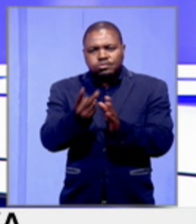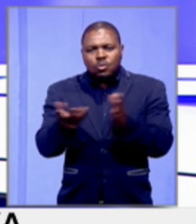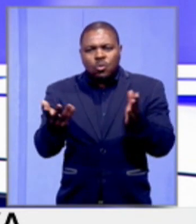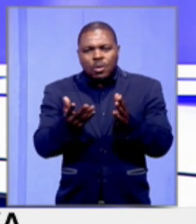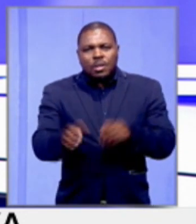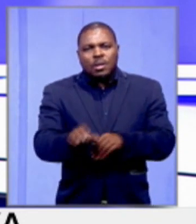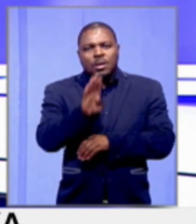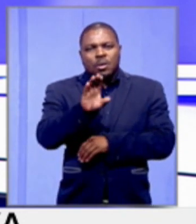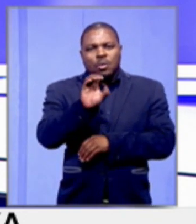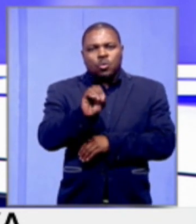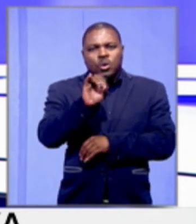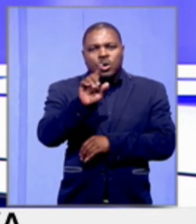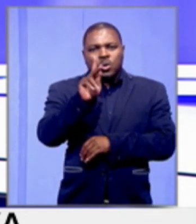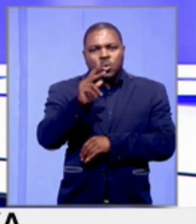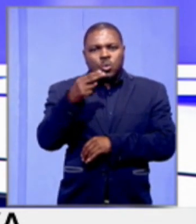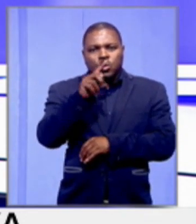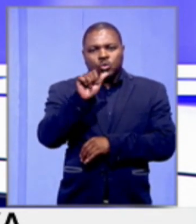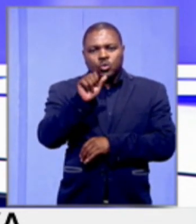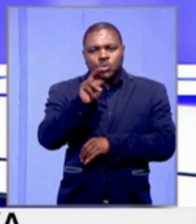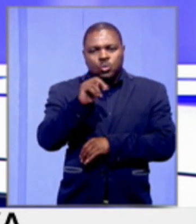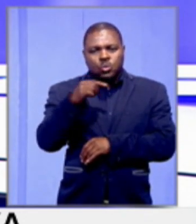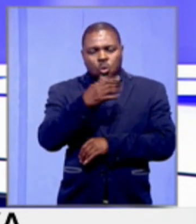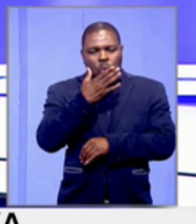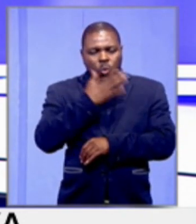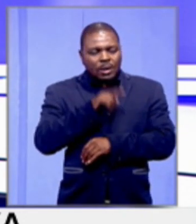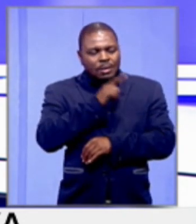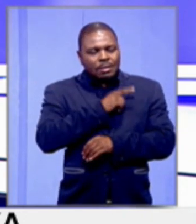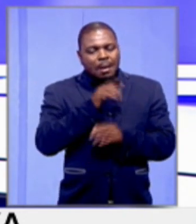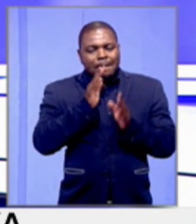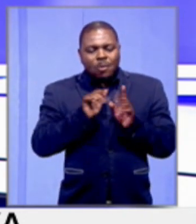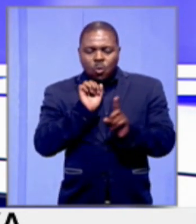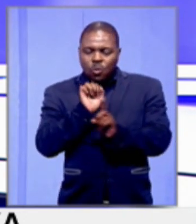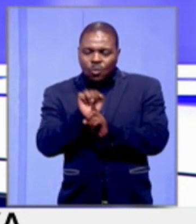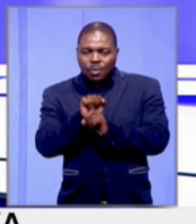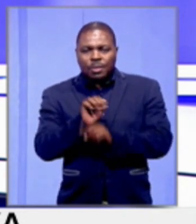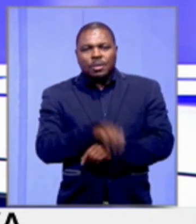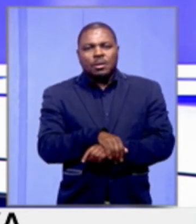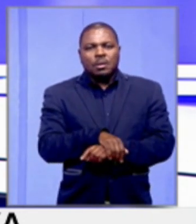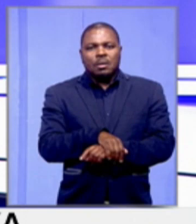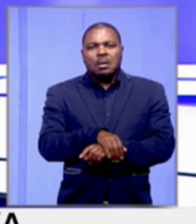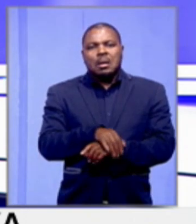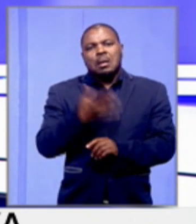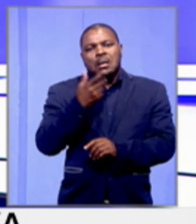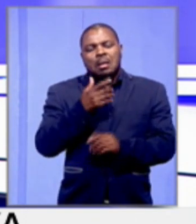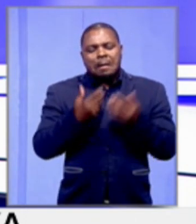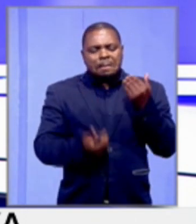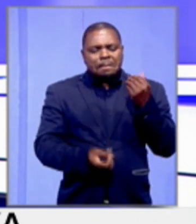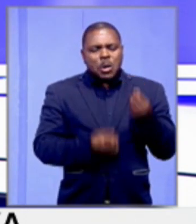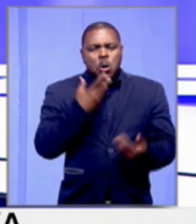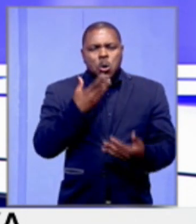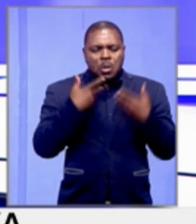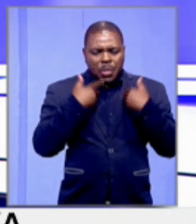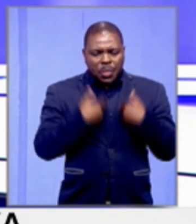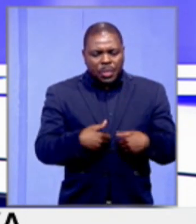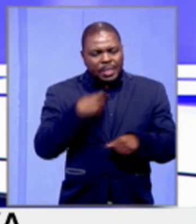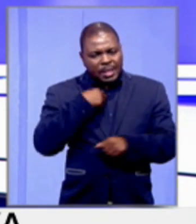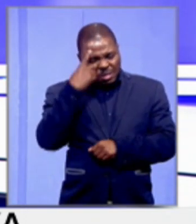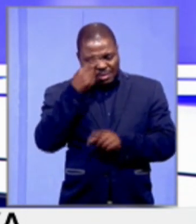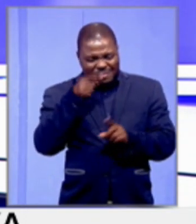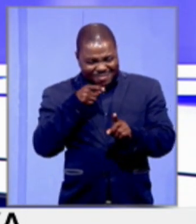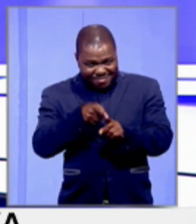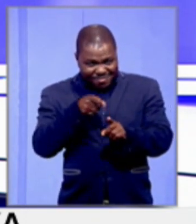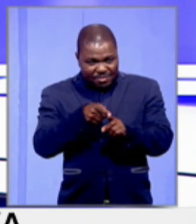motsesetoropo wa boikhutso go nyaka Mashaledi ya Makinye. Mashaledi ya setopo se selego a go dumelwago e le ya